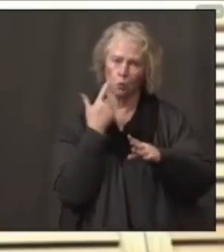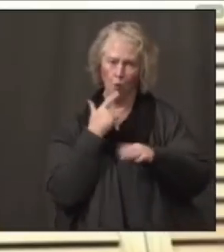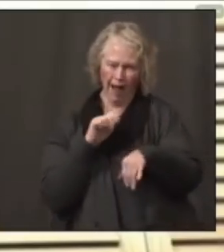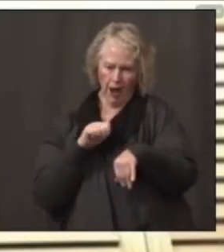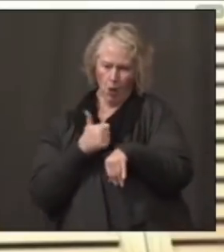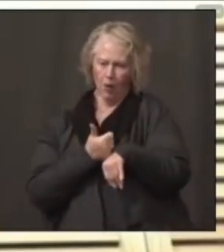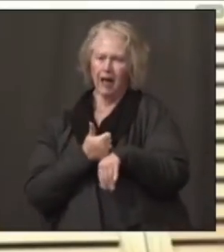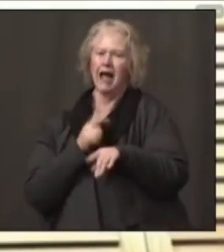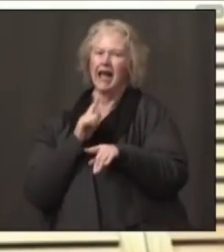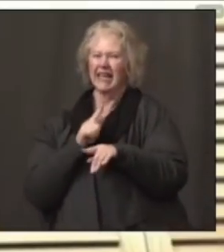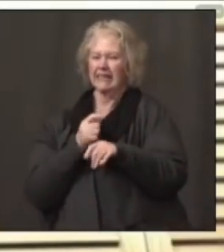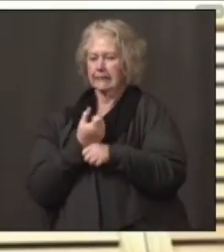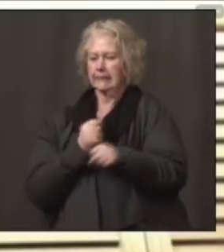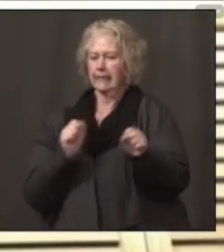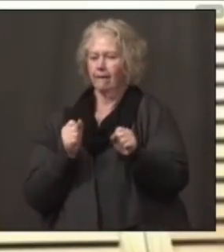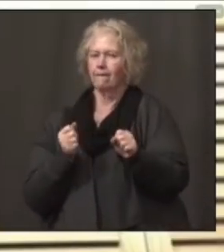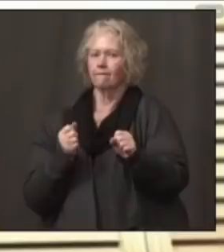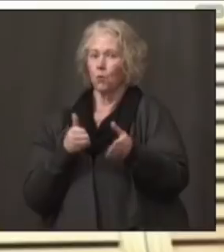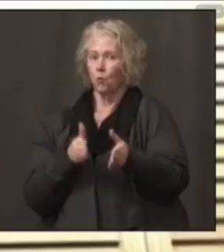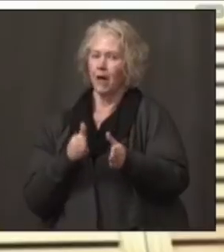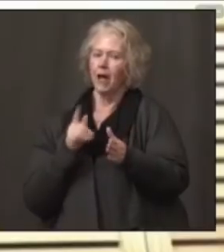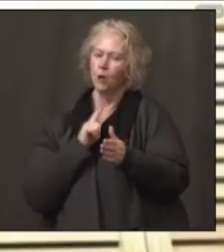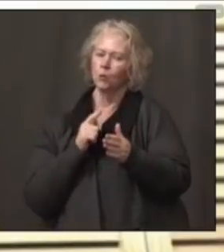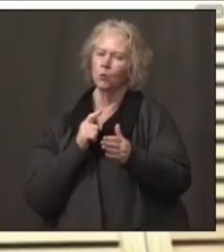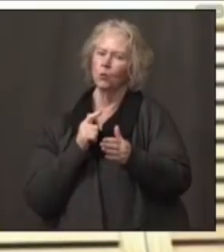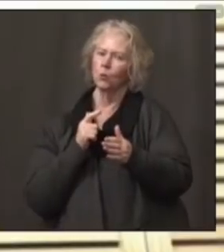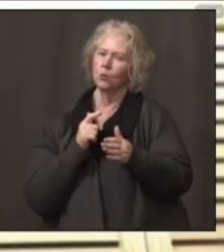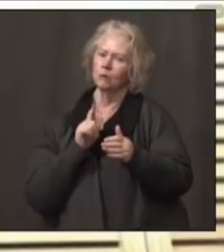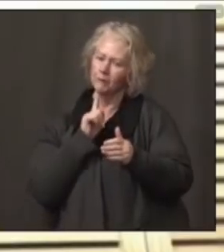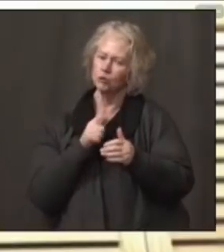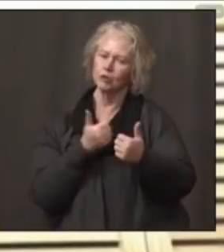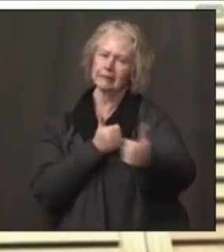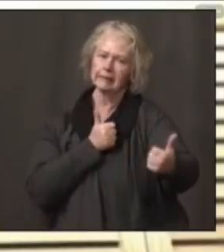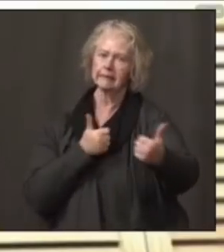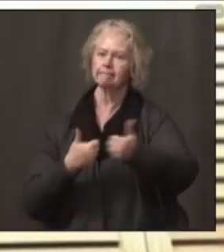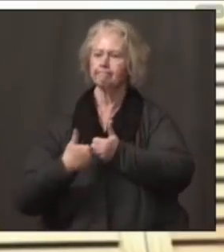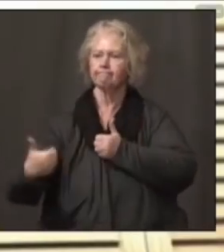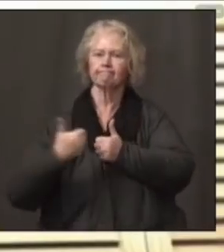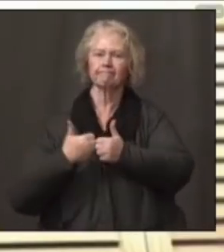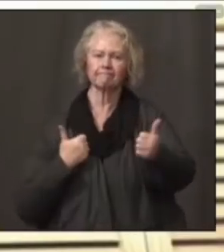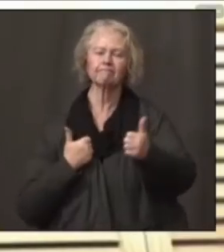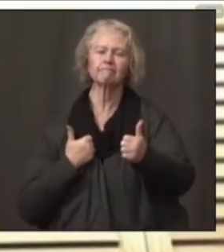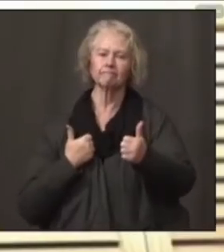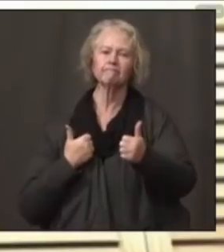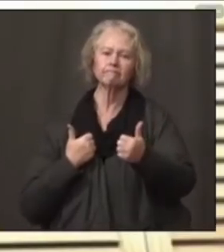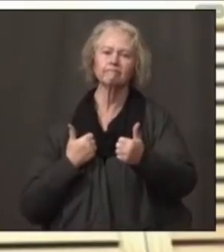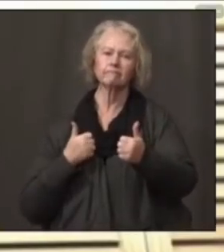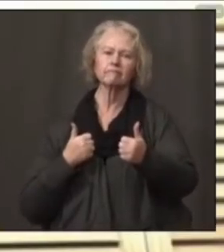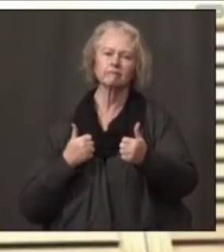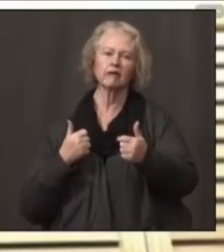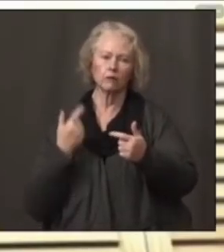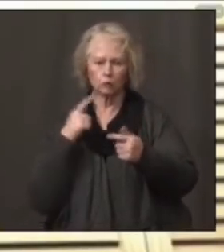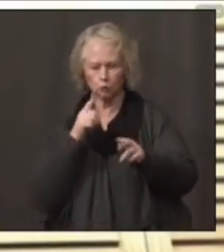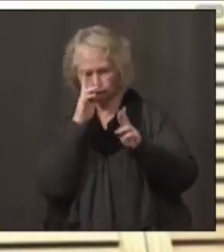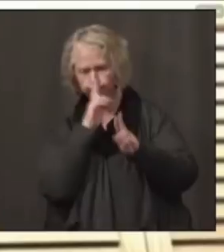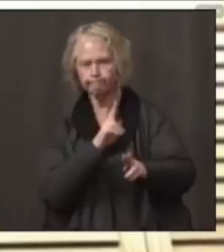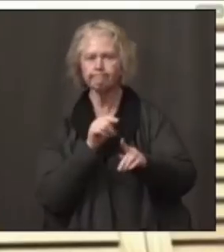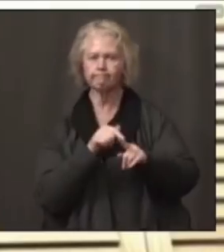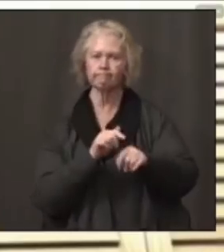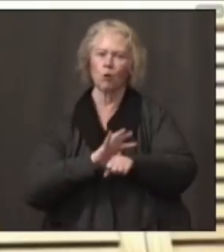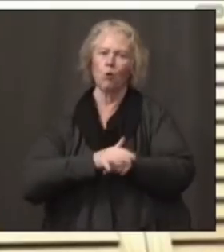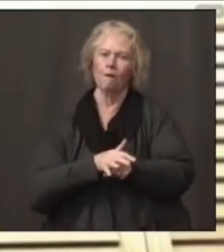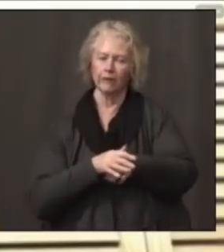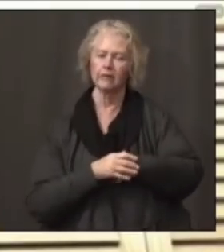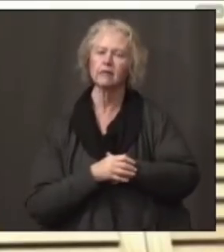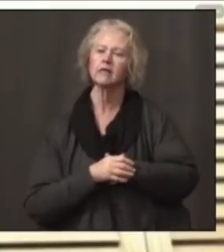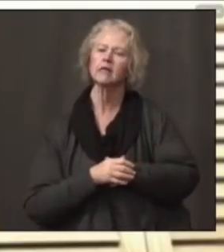sheltering safely with social distancing during this COVID operation. So there may be some